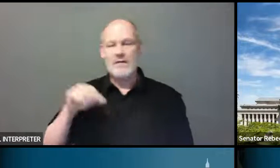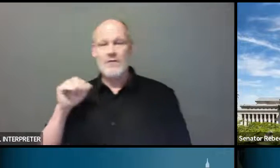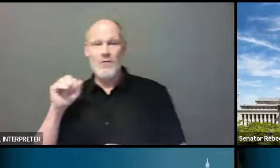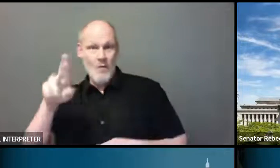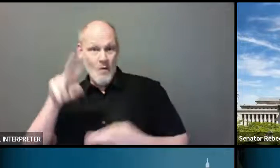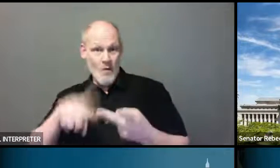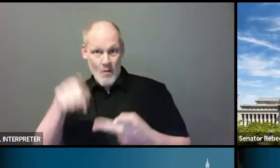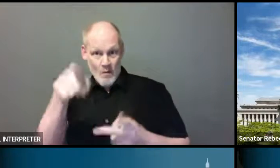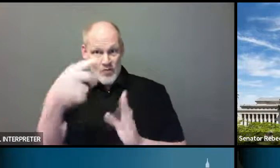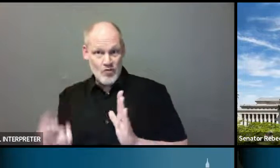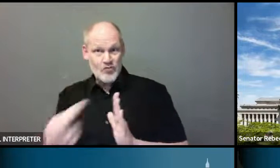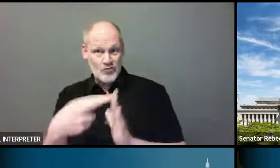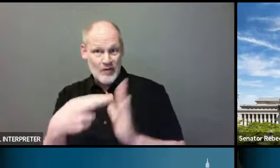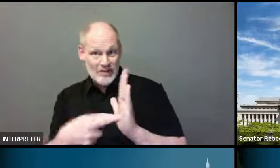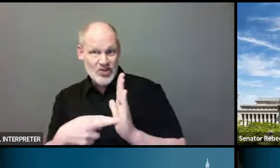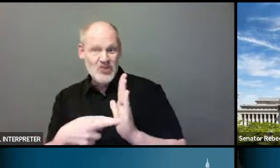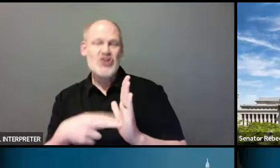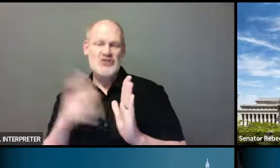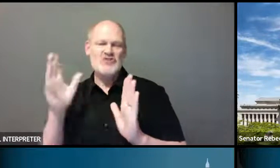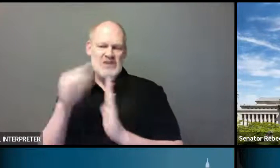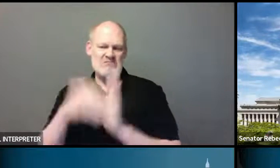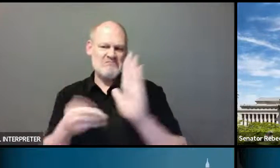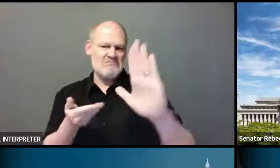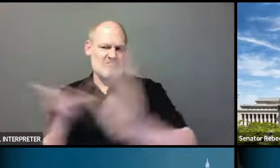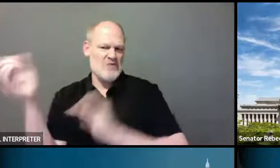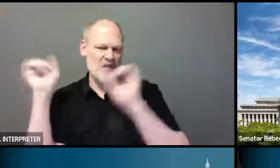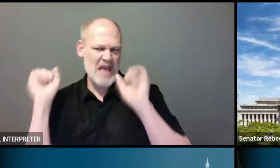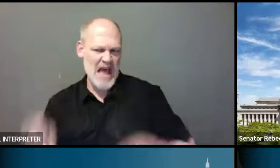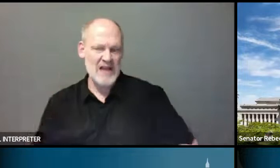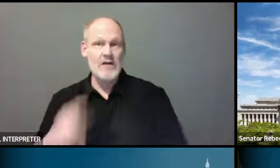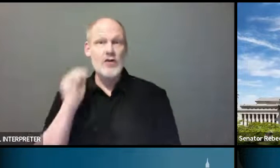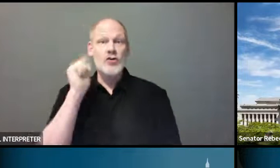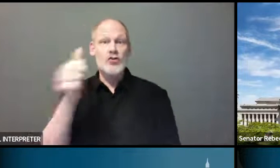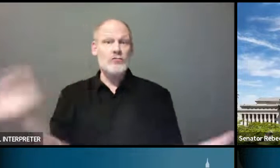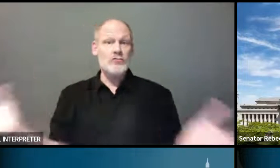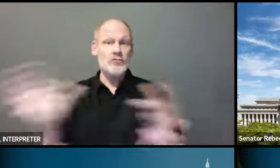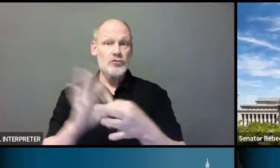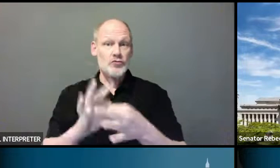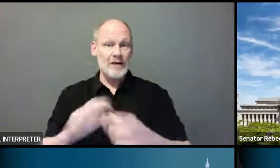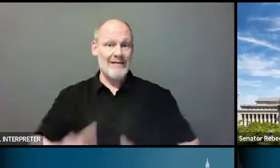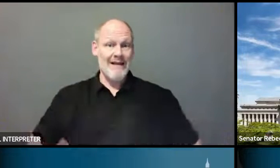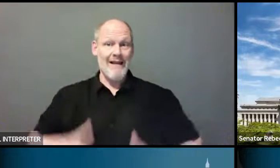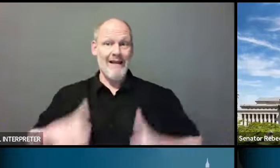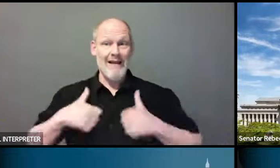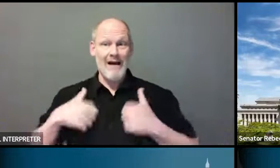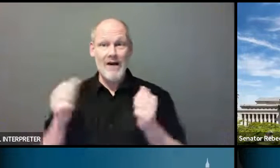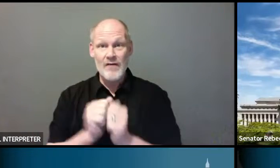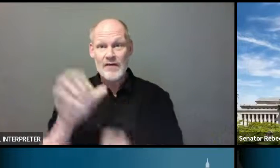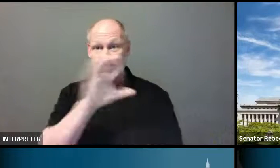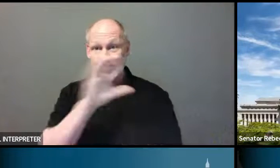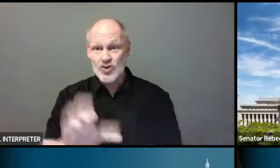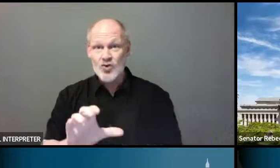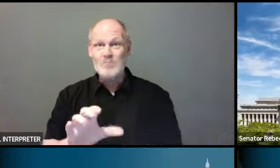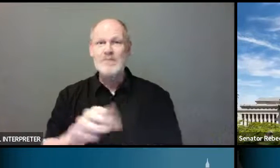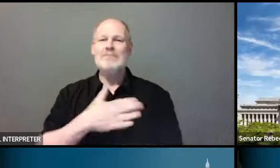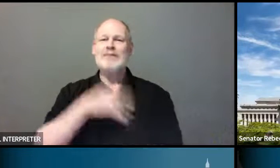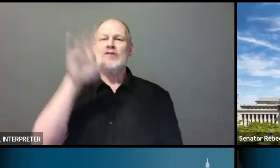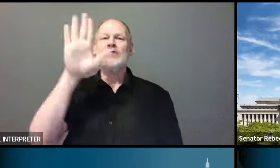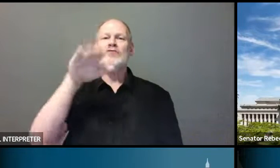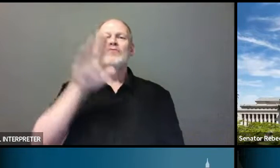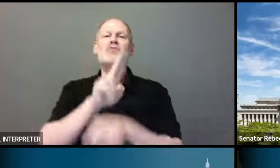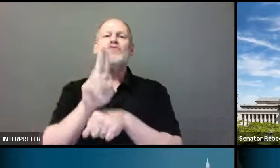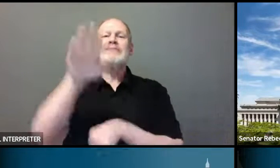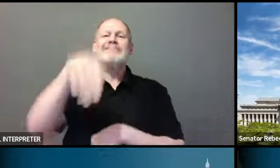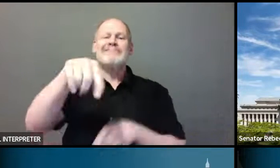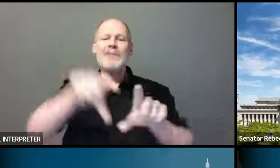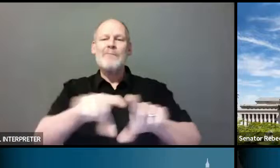question. If you're joining us live on Zoom, you can also use the Q&A button at the bottom to submit questions, and we'll make sure that